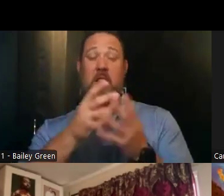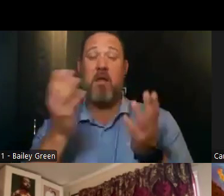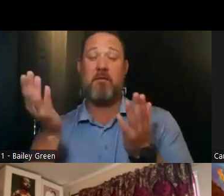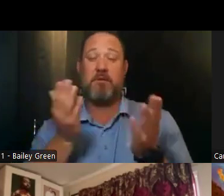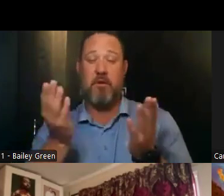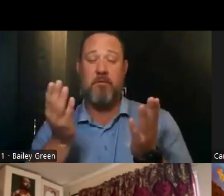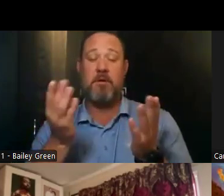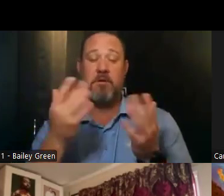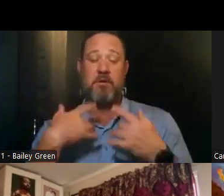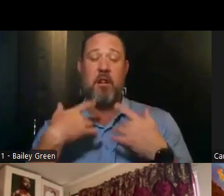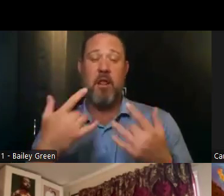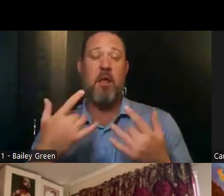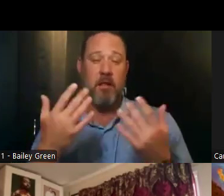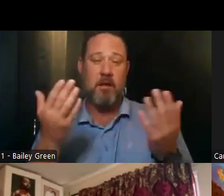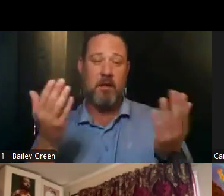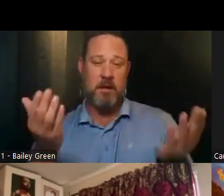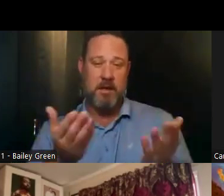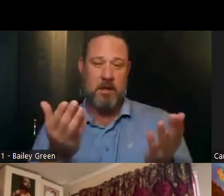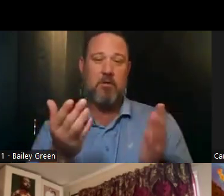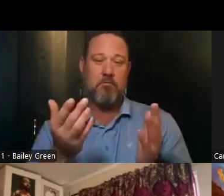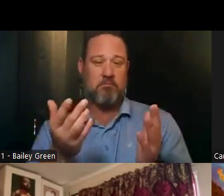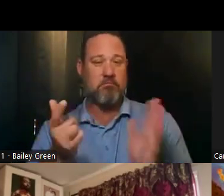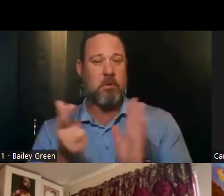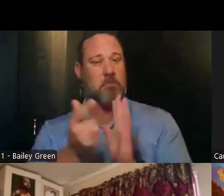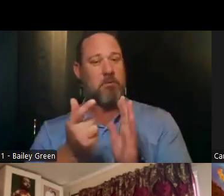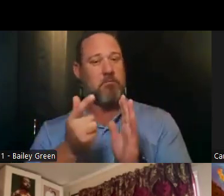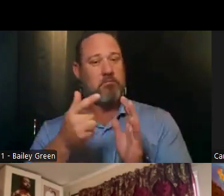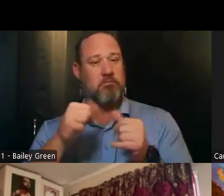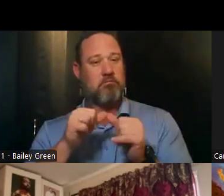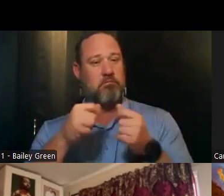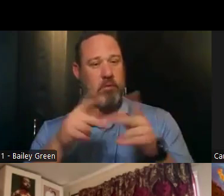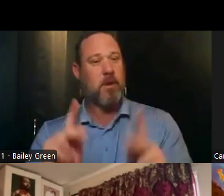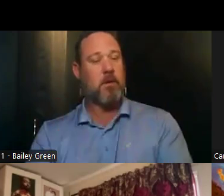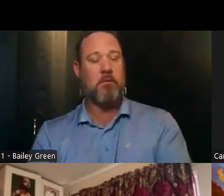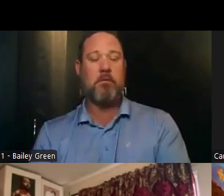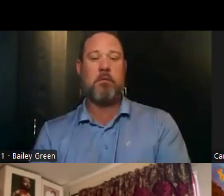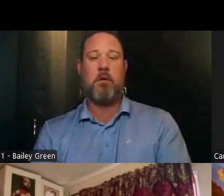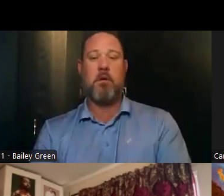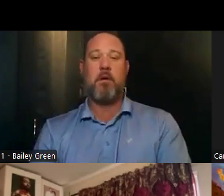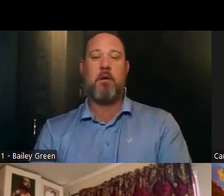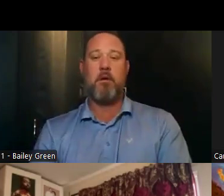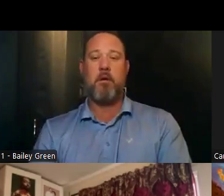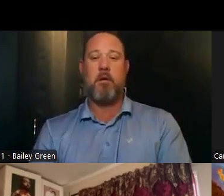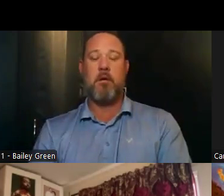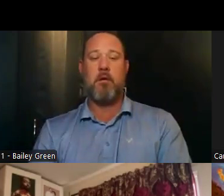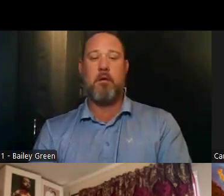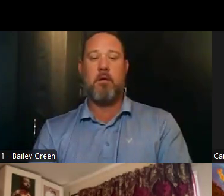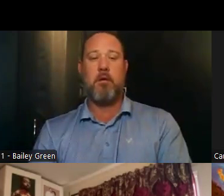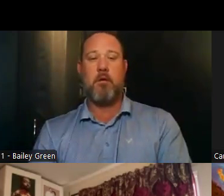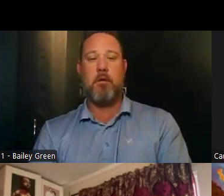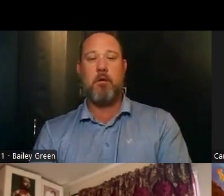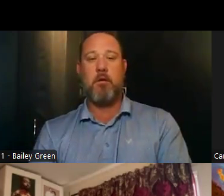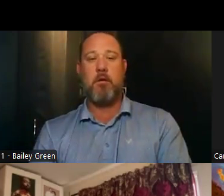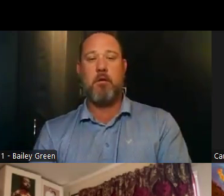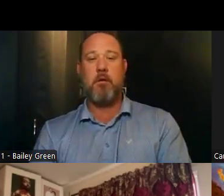are likely here lawfully. Um, and so, that whether that distinction